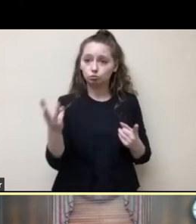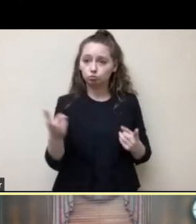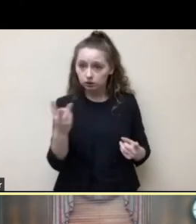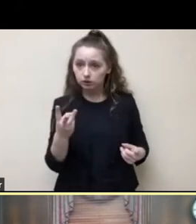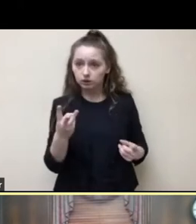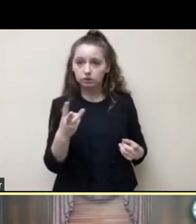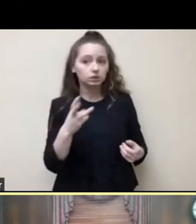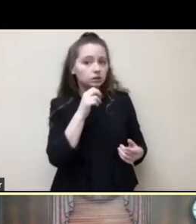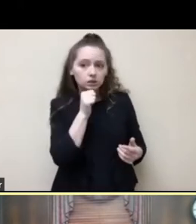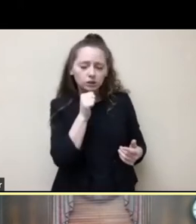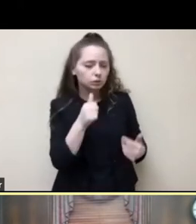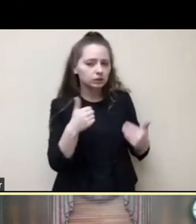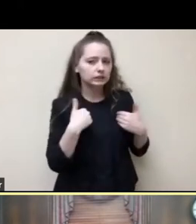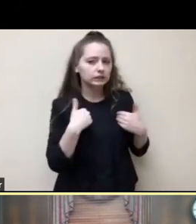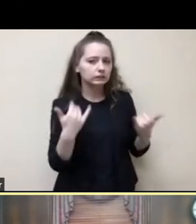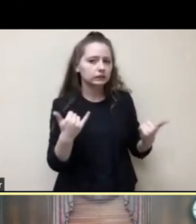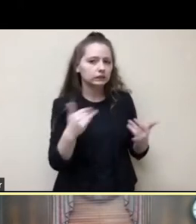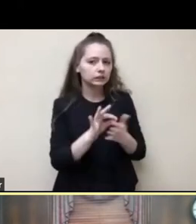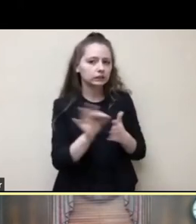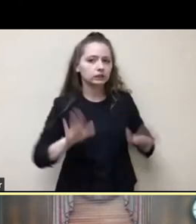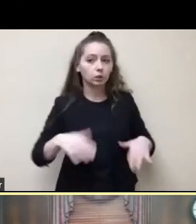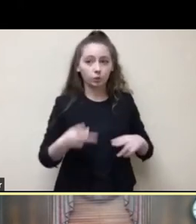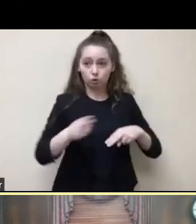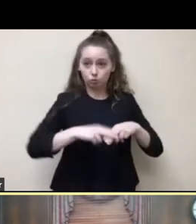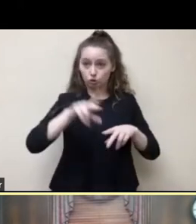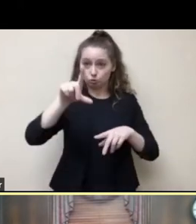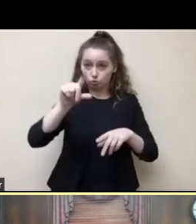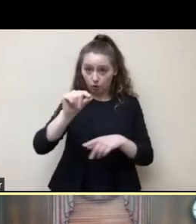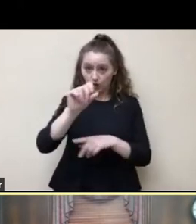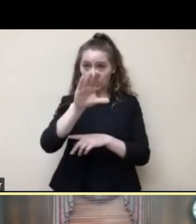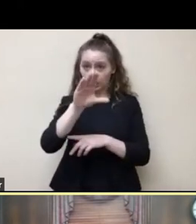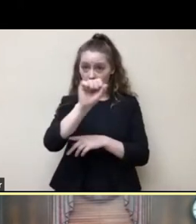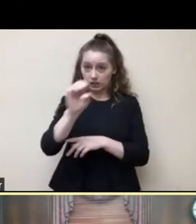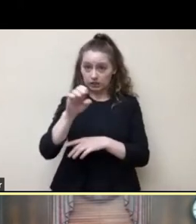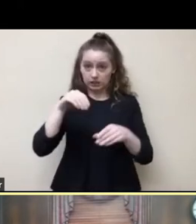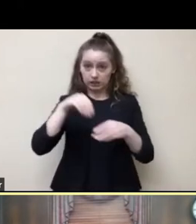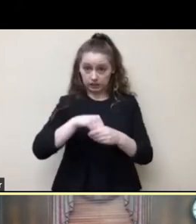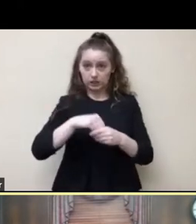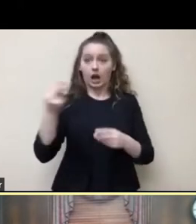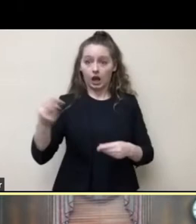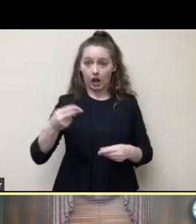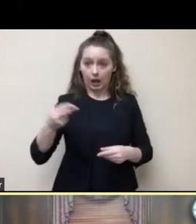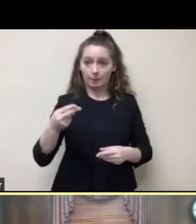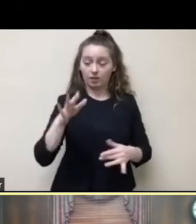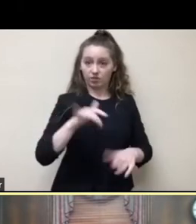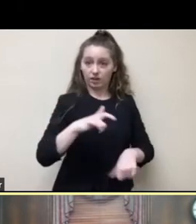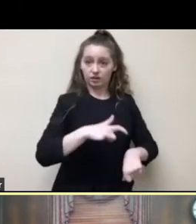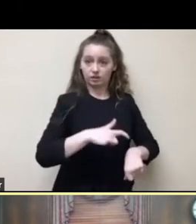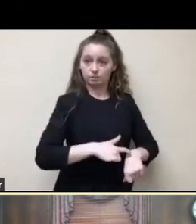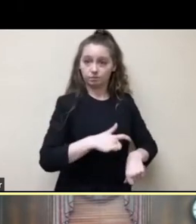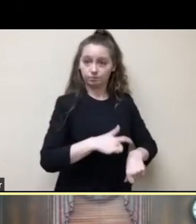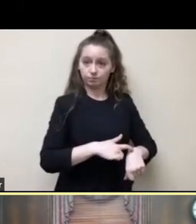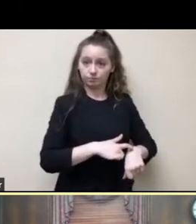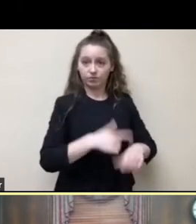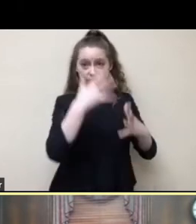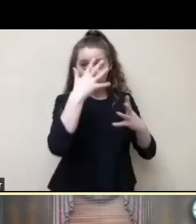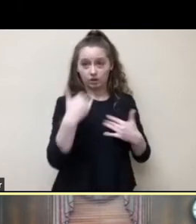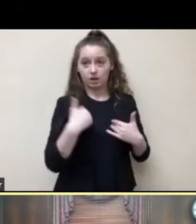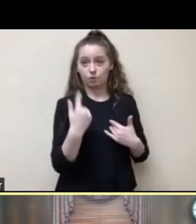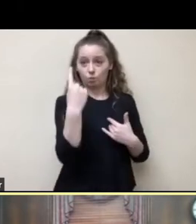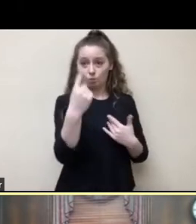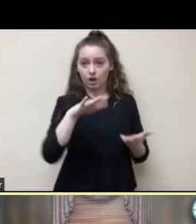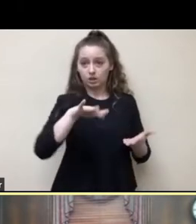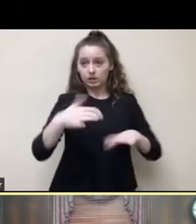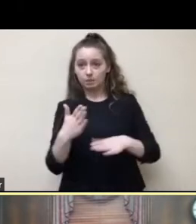today's stats yet. We increased 20 cases in the city of Hammond in that period of time. And unfortunately, we had one fatality between Monday